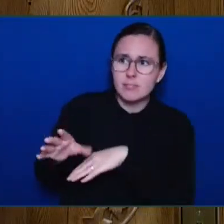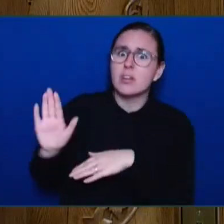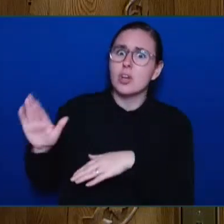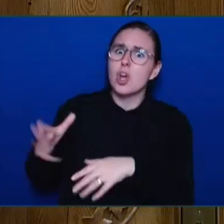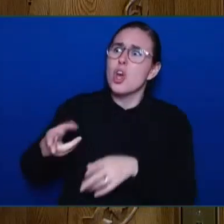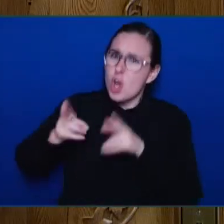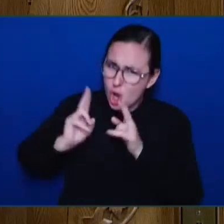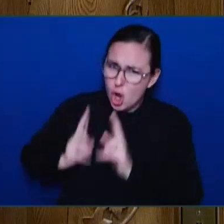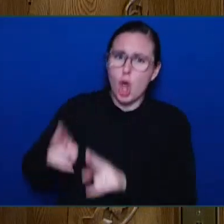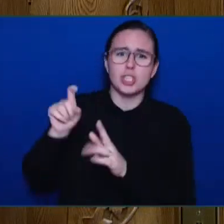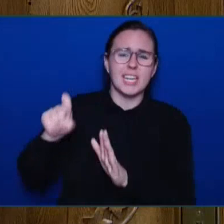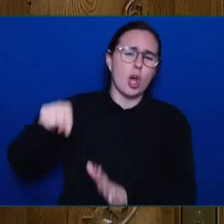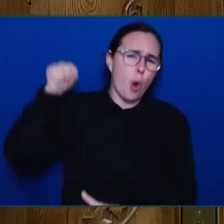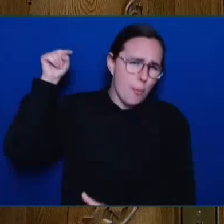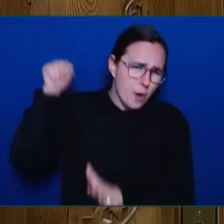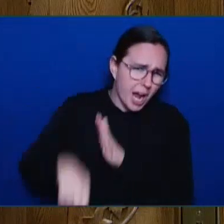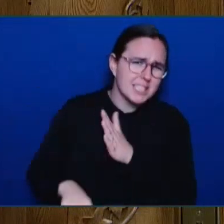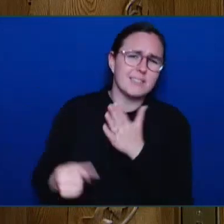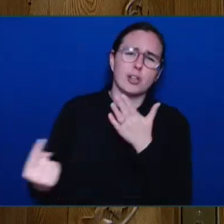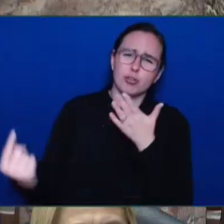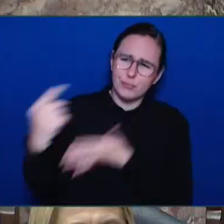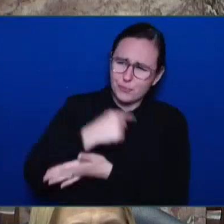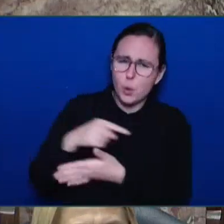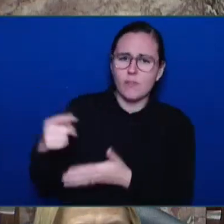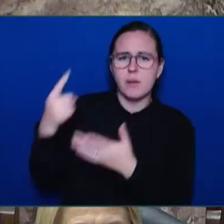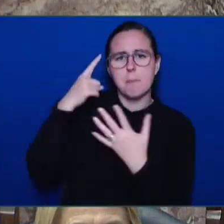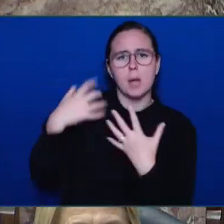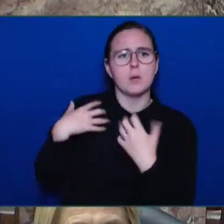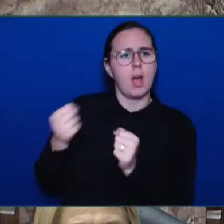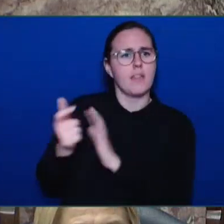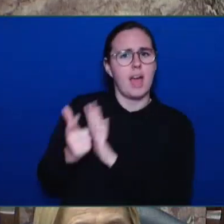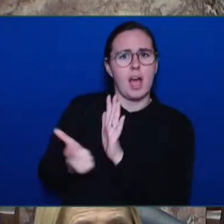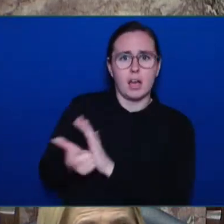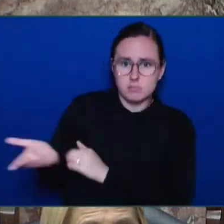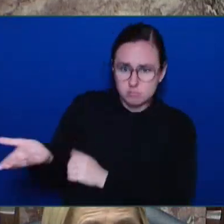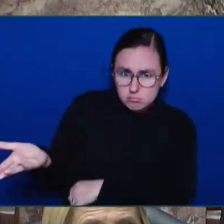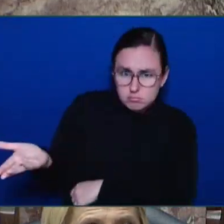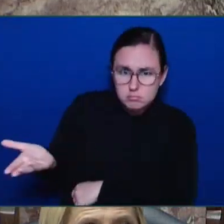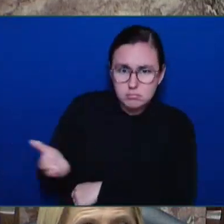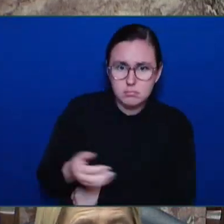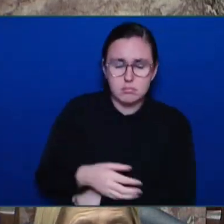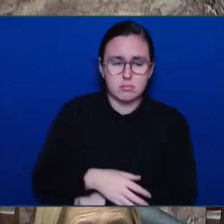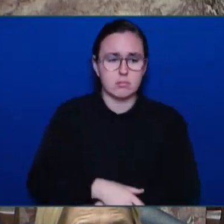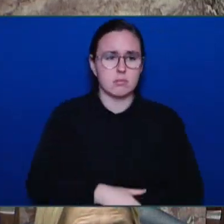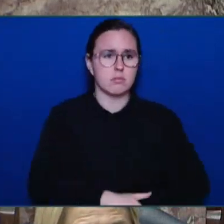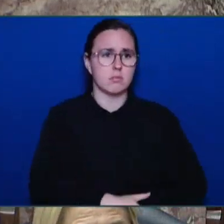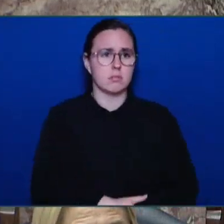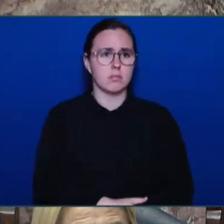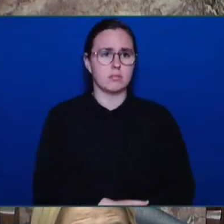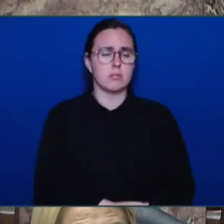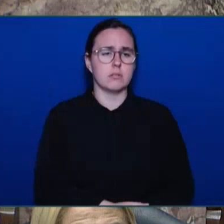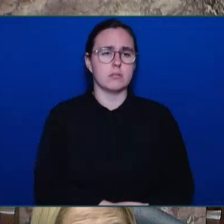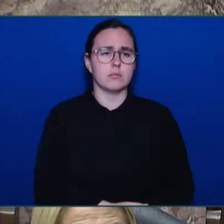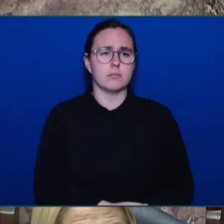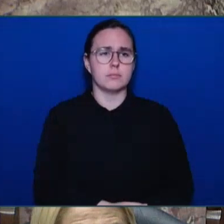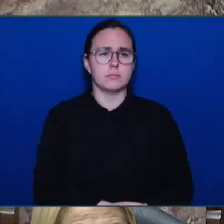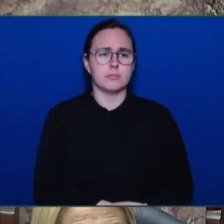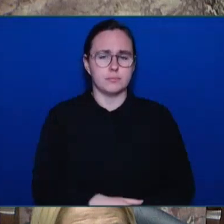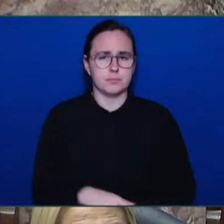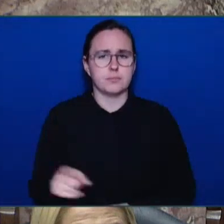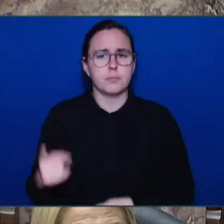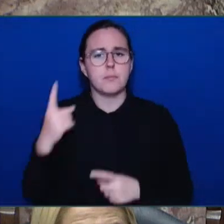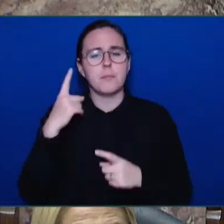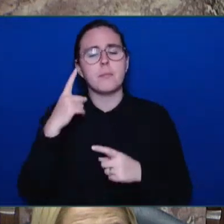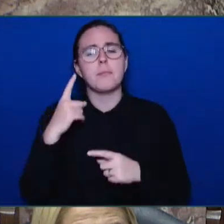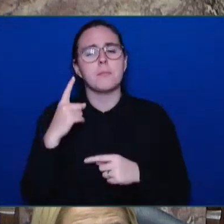Minister for Mental Health. Thank you, Mr. Speaker. And again, I'm grateful for the member's question and for the advocacy and